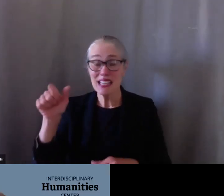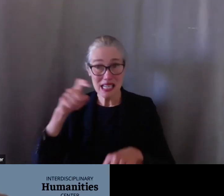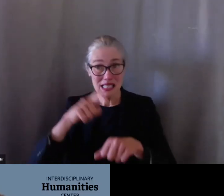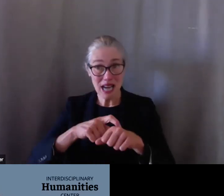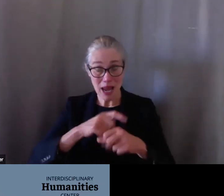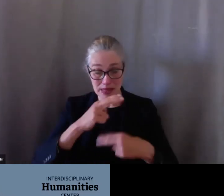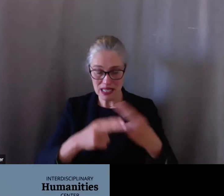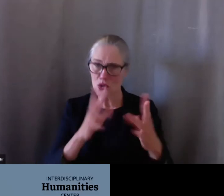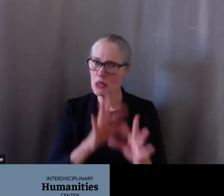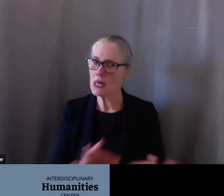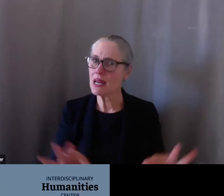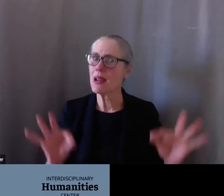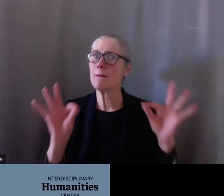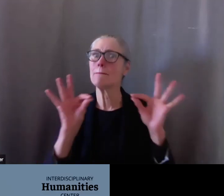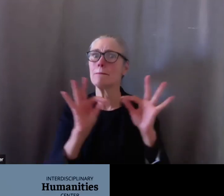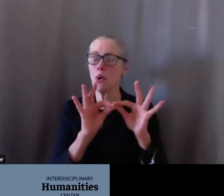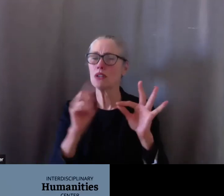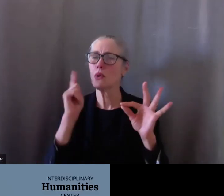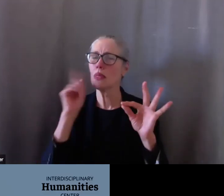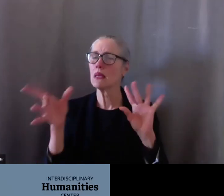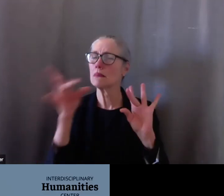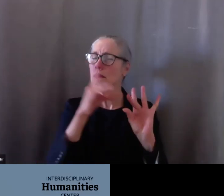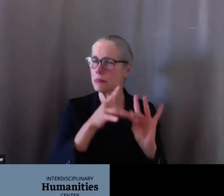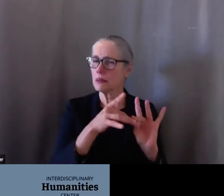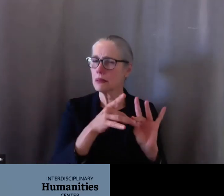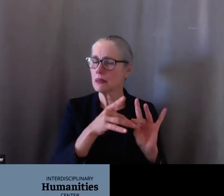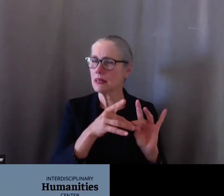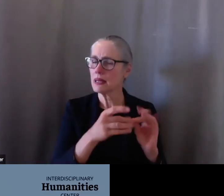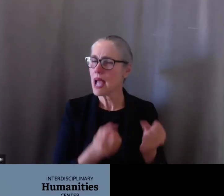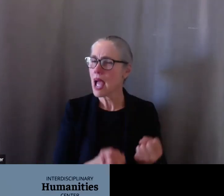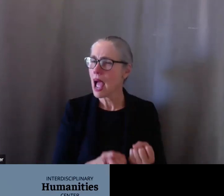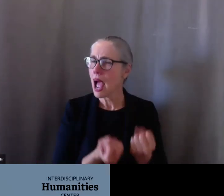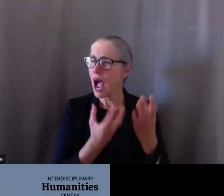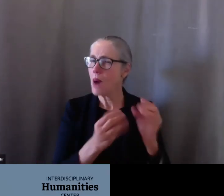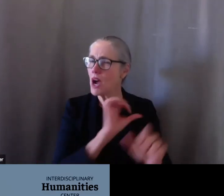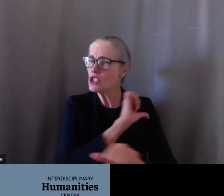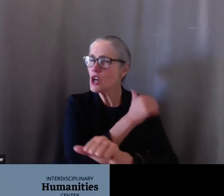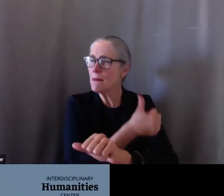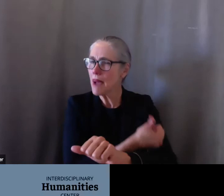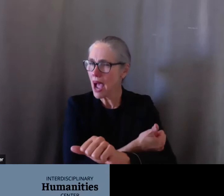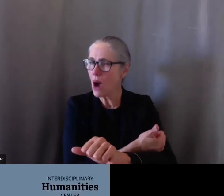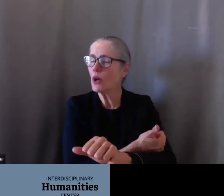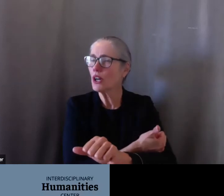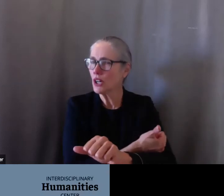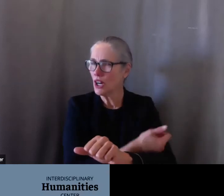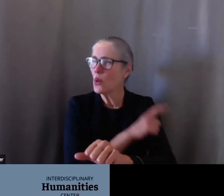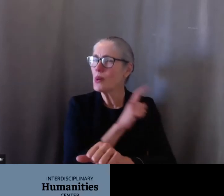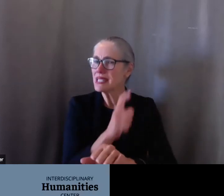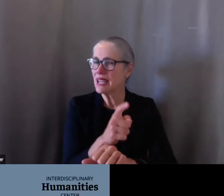for most of the post-Civil War period. Now, I do think with the advent of new